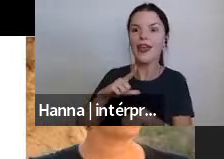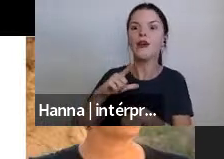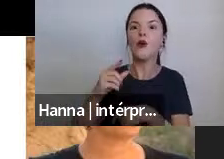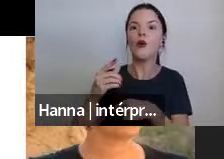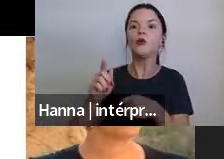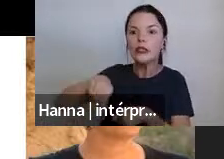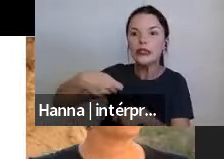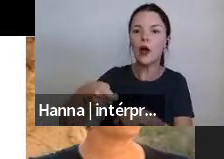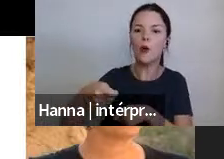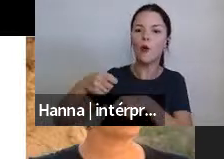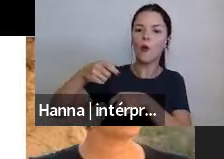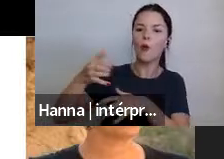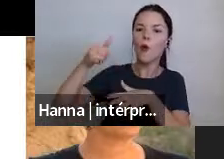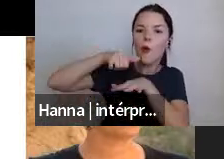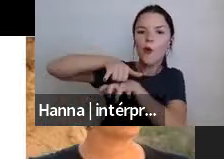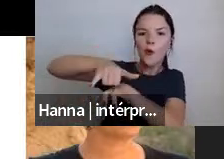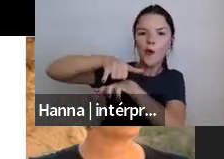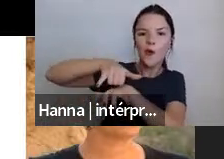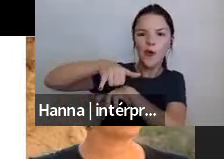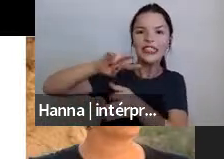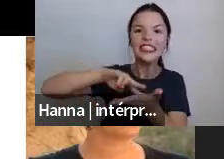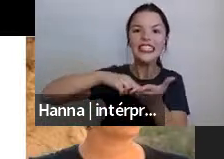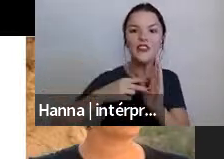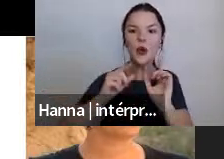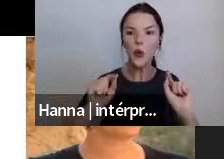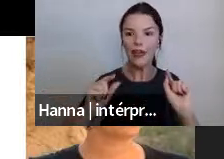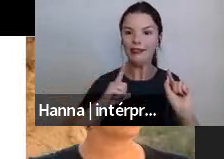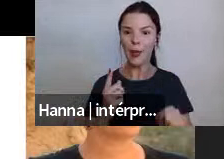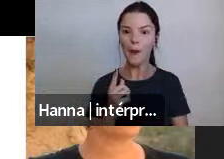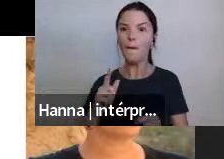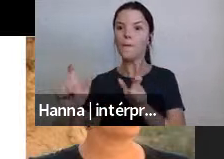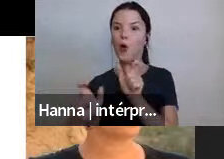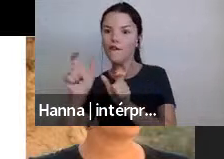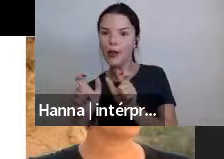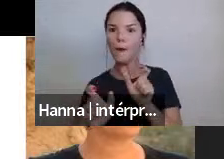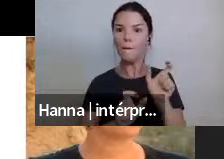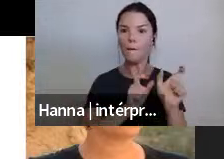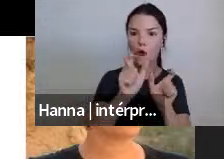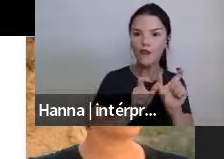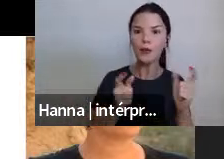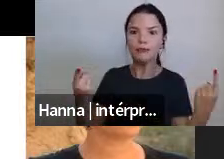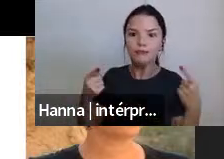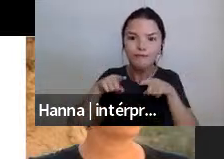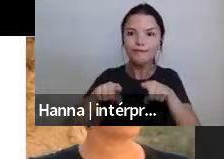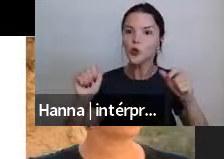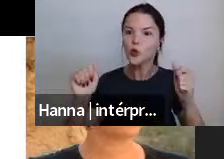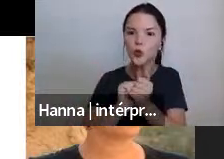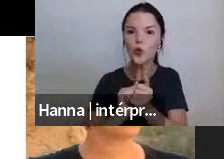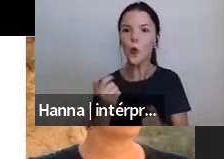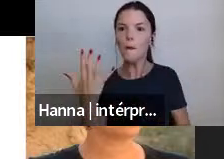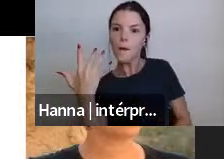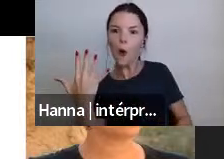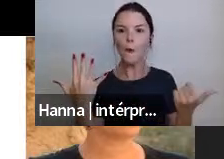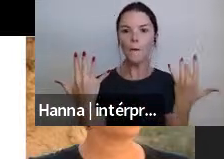see two morphemes being produced at the same time, one by each hand.